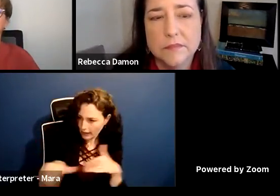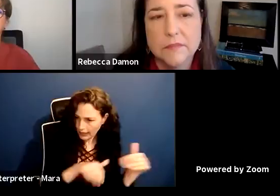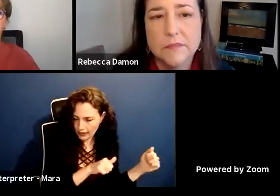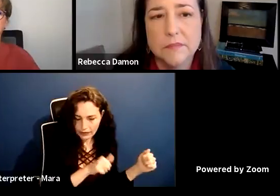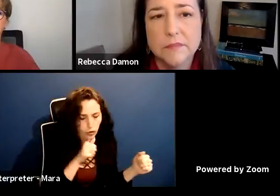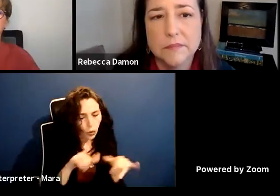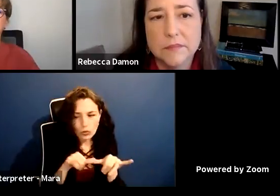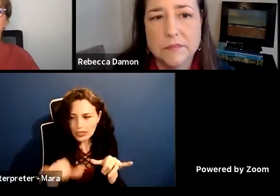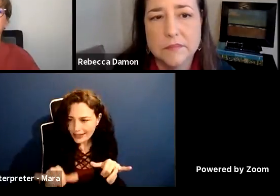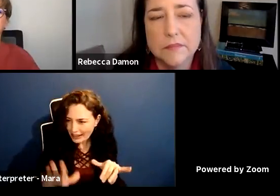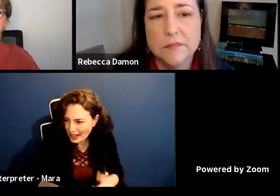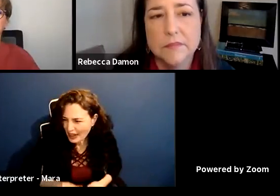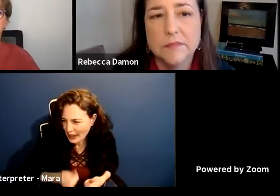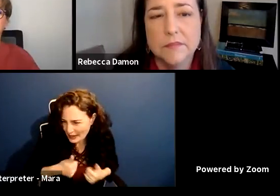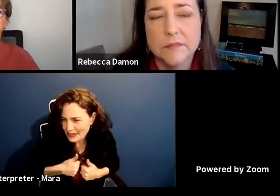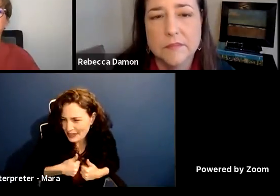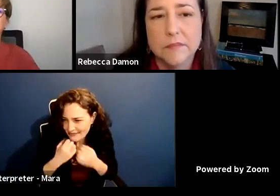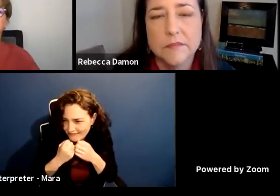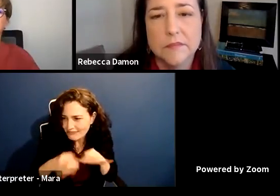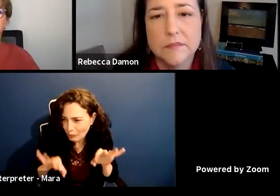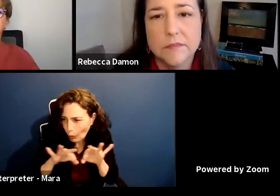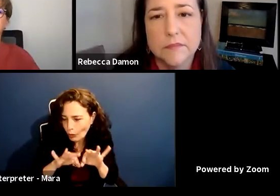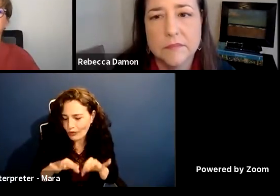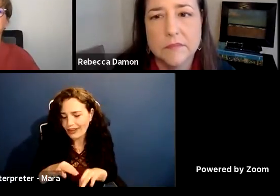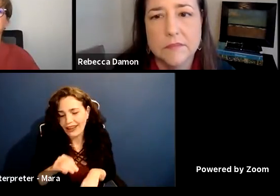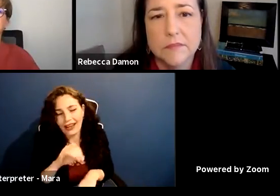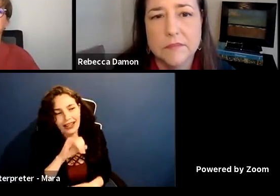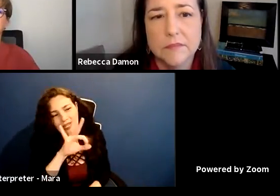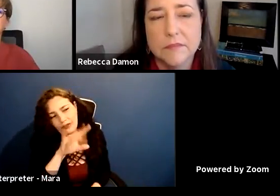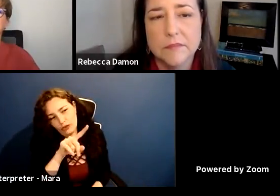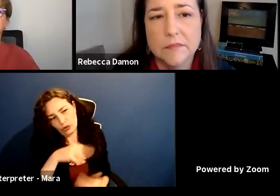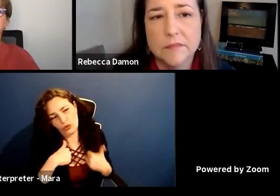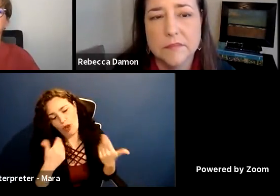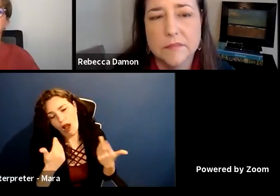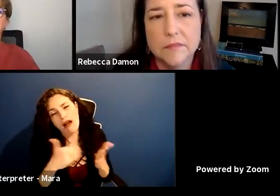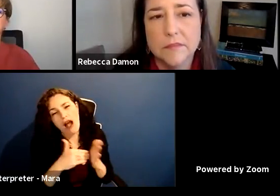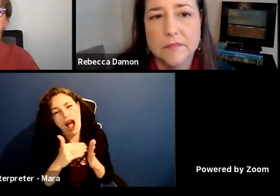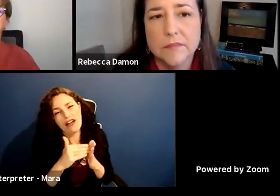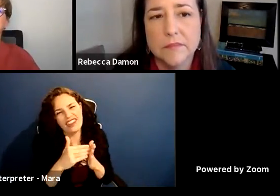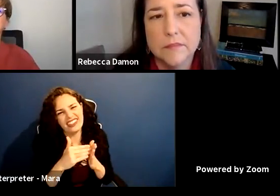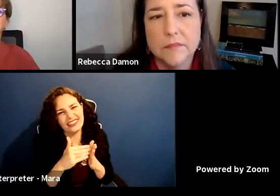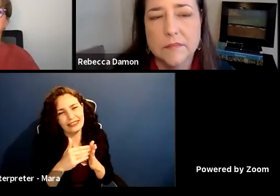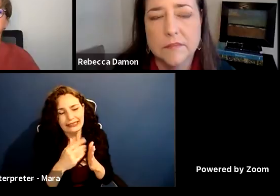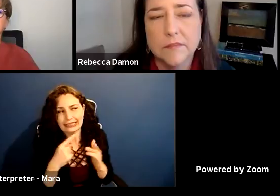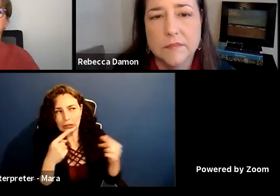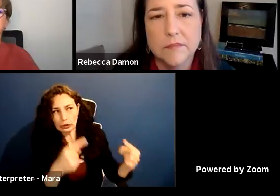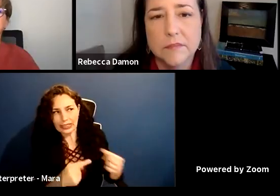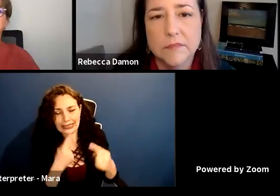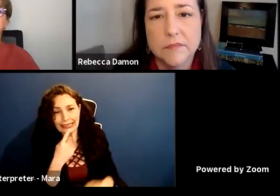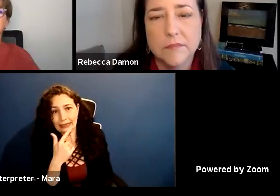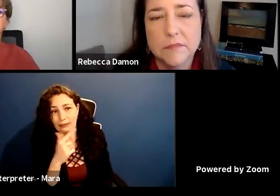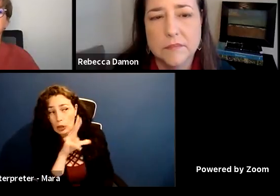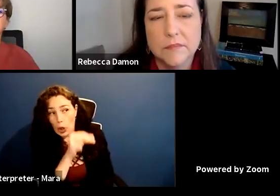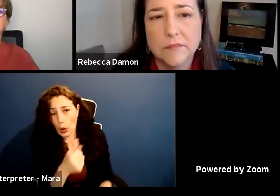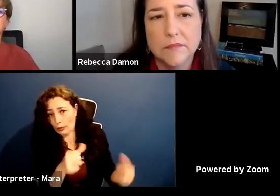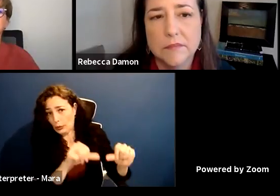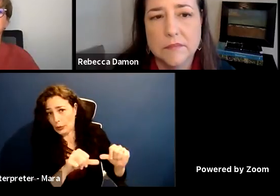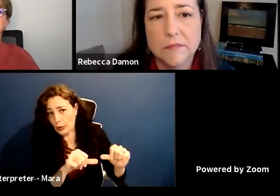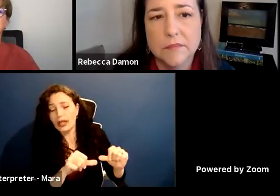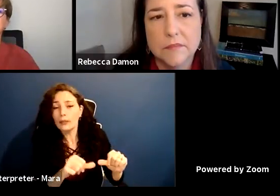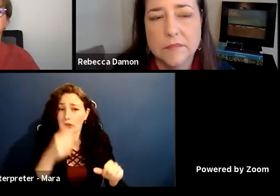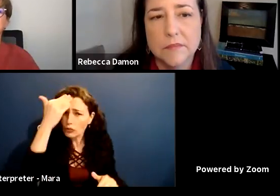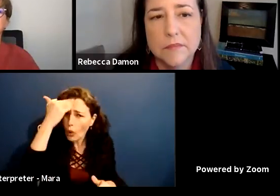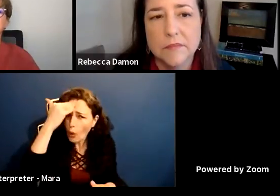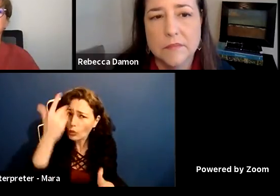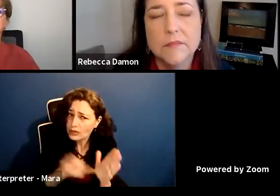is important. And again, that's something that when you're younger, you have trouble saying no, but sometimes you need to say no,